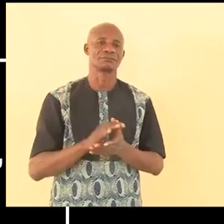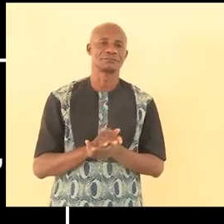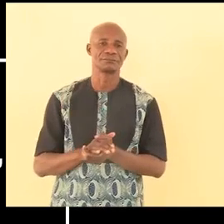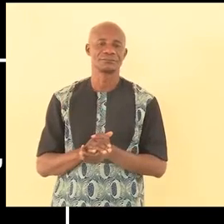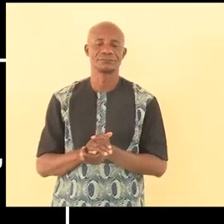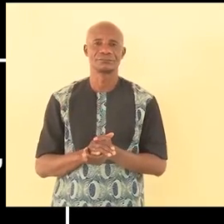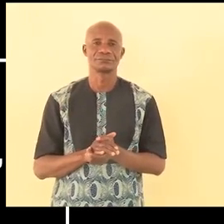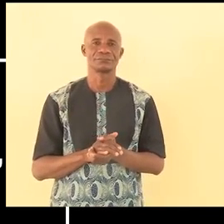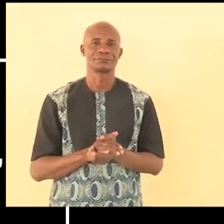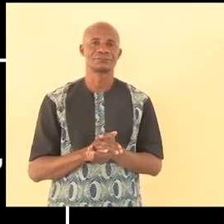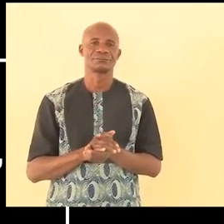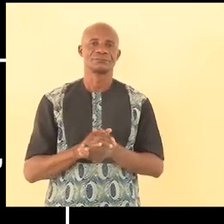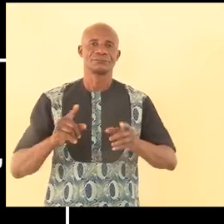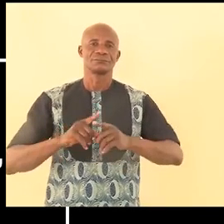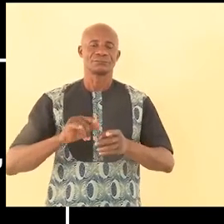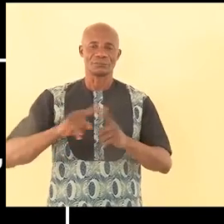over it.